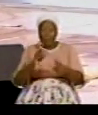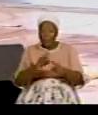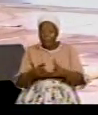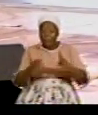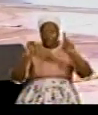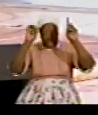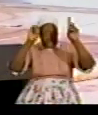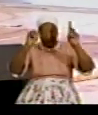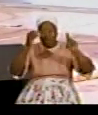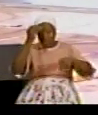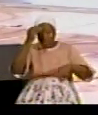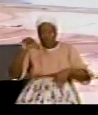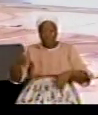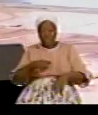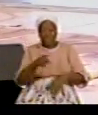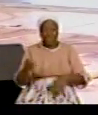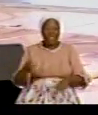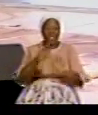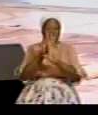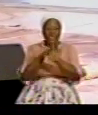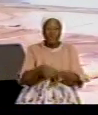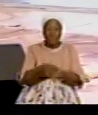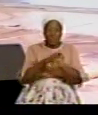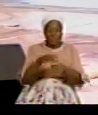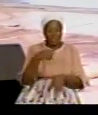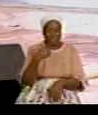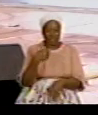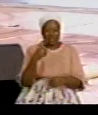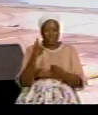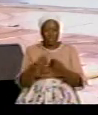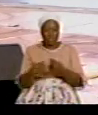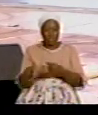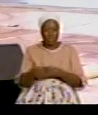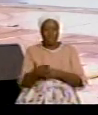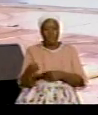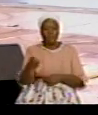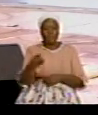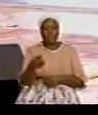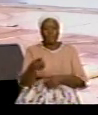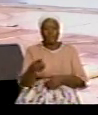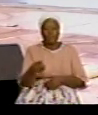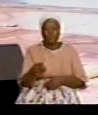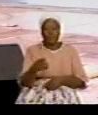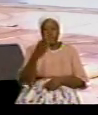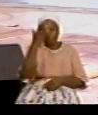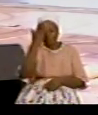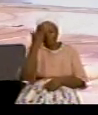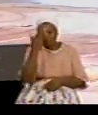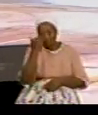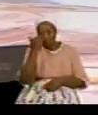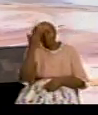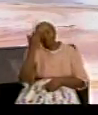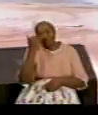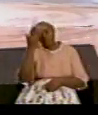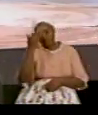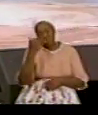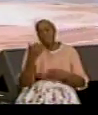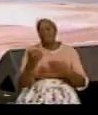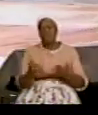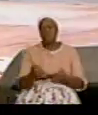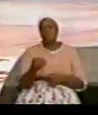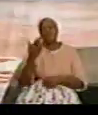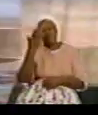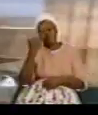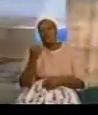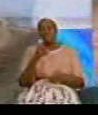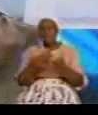knowing their hypocrisy, said unto them, why now? What's